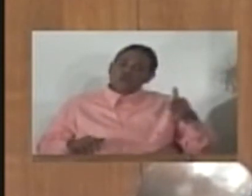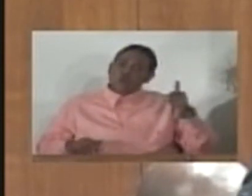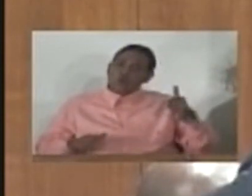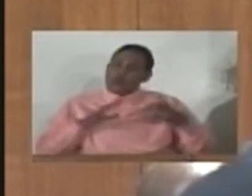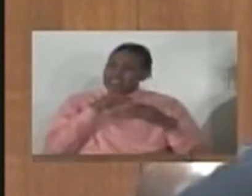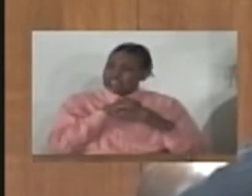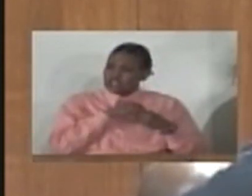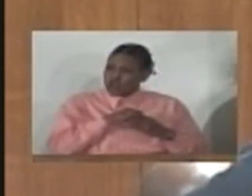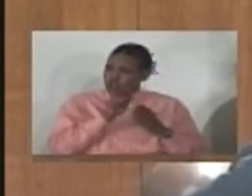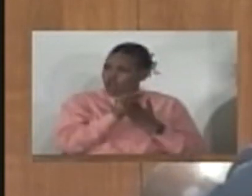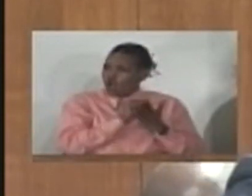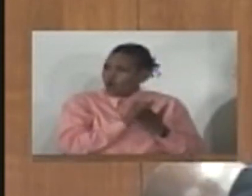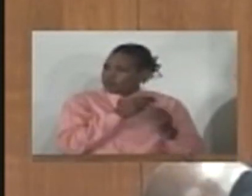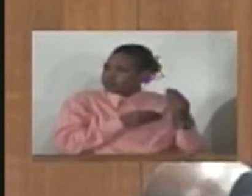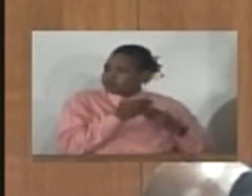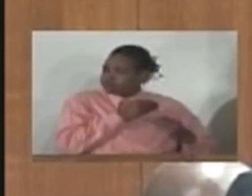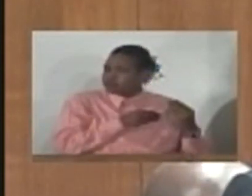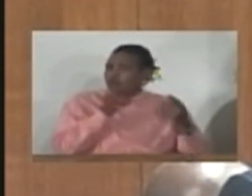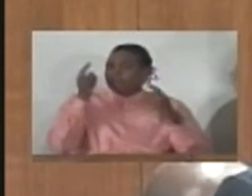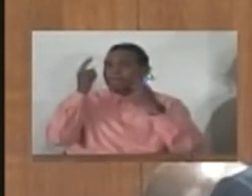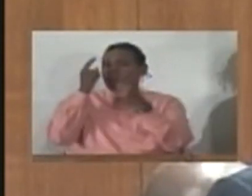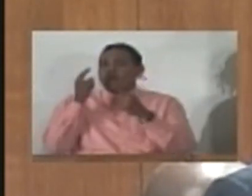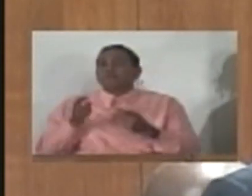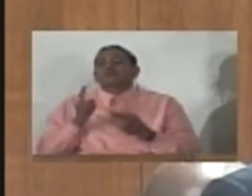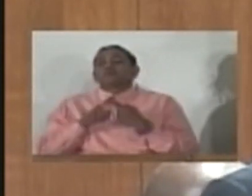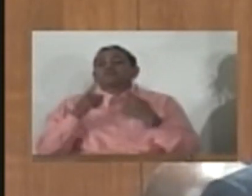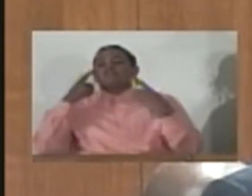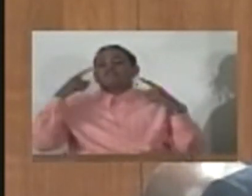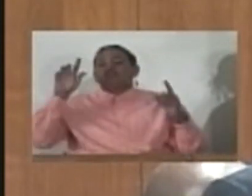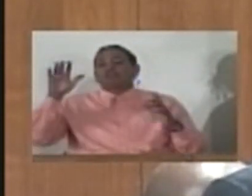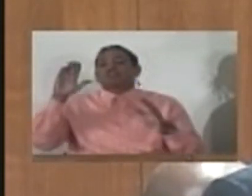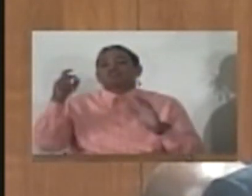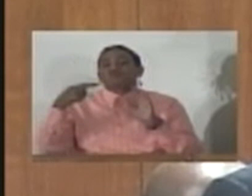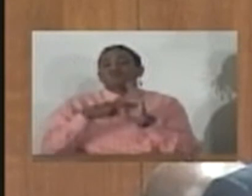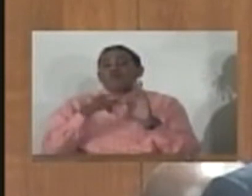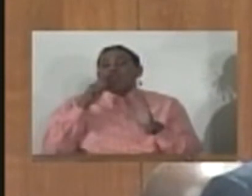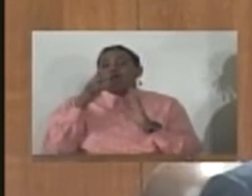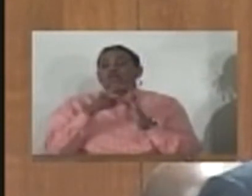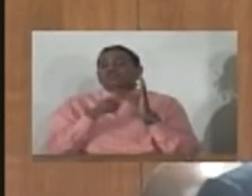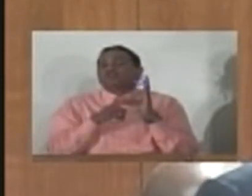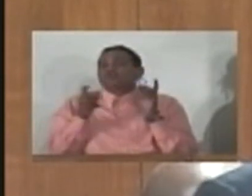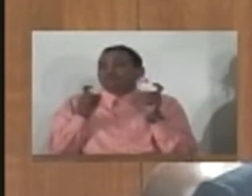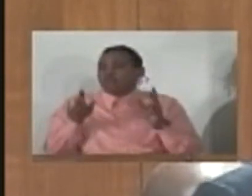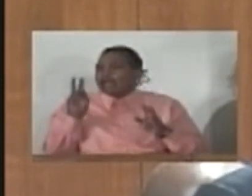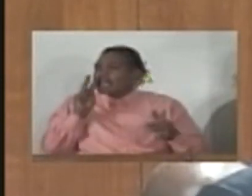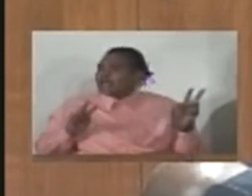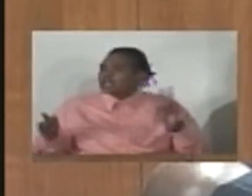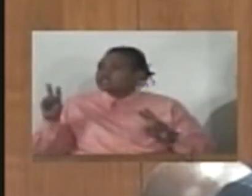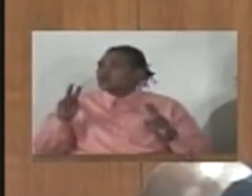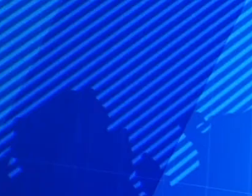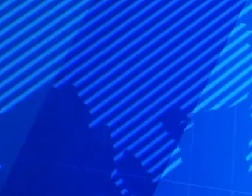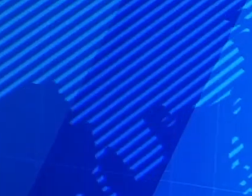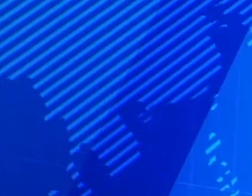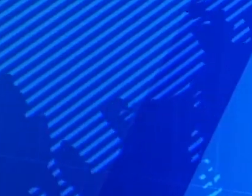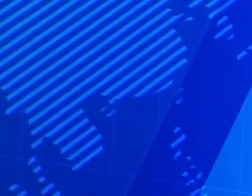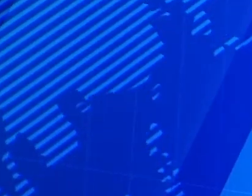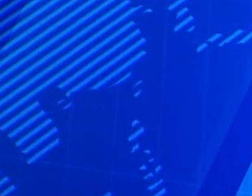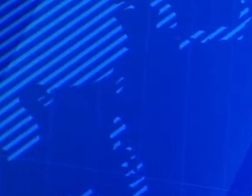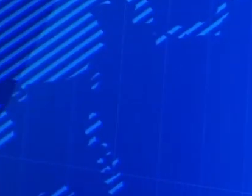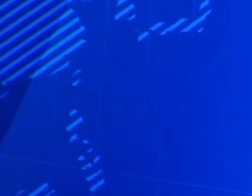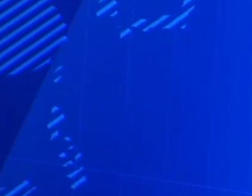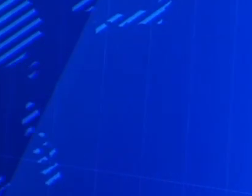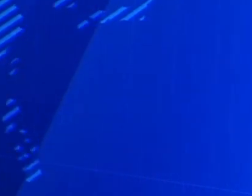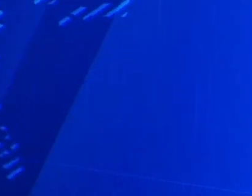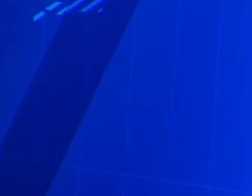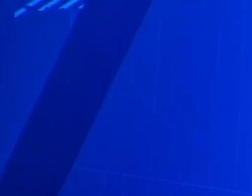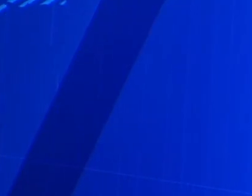internal accounting purposes as well as to fulfill its role as regulator over the shipping industry.